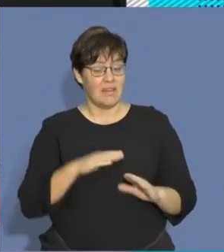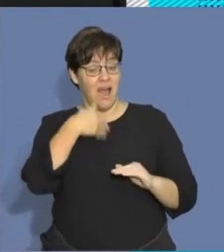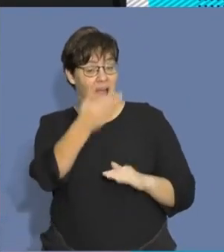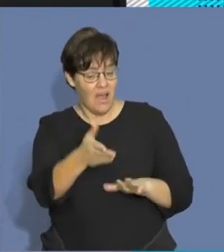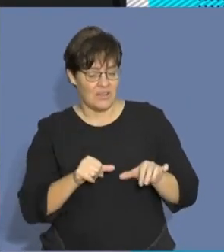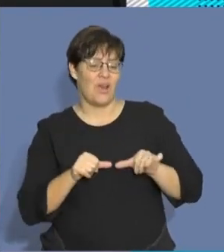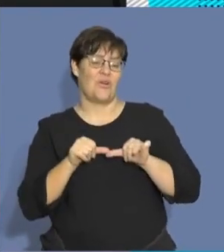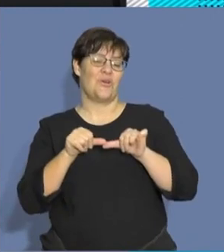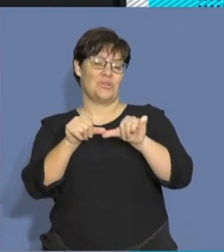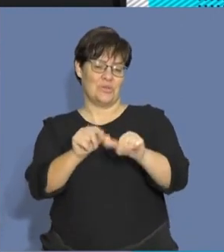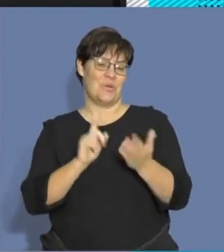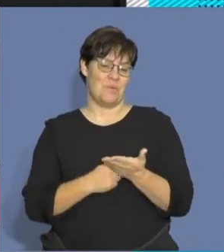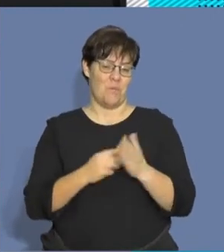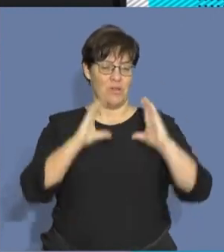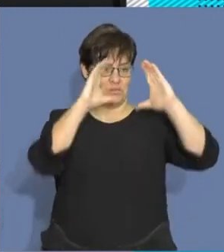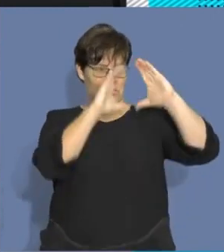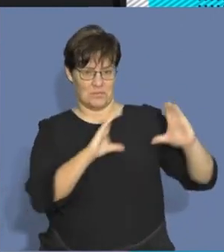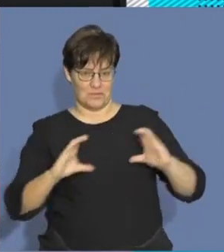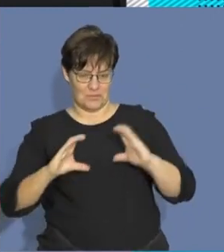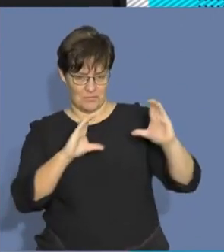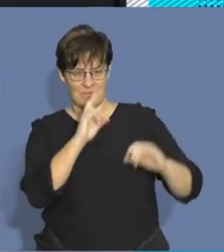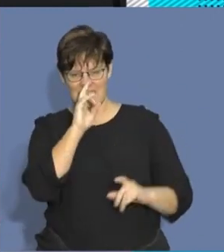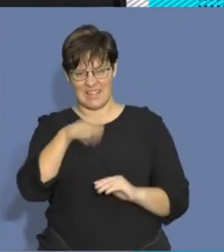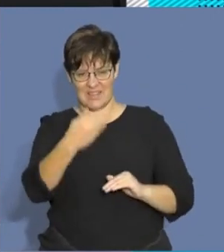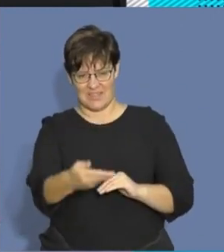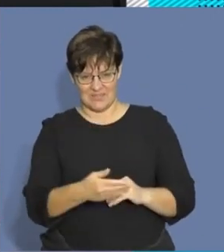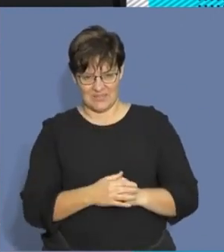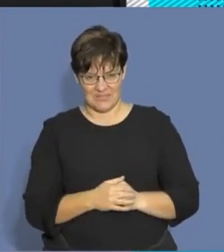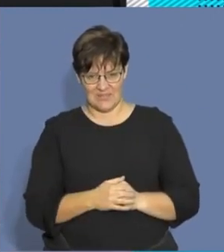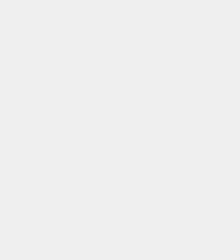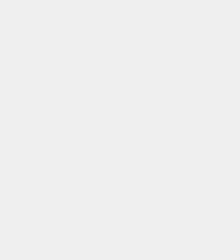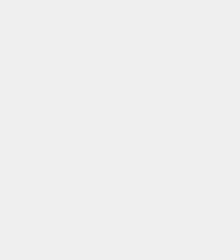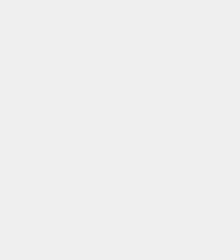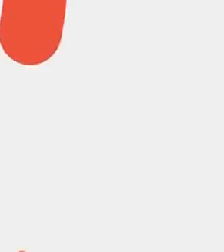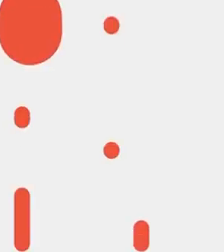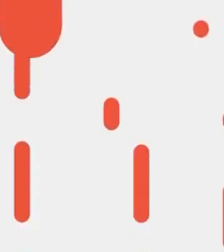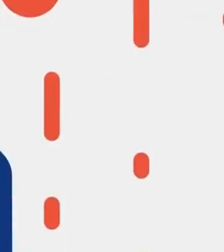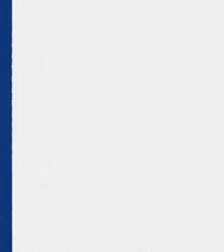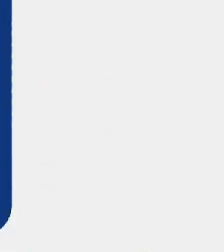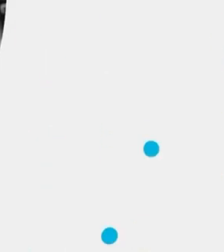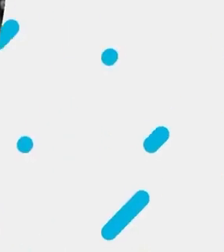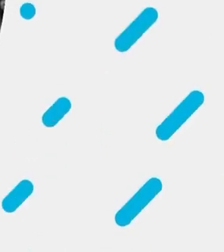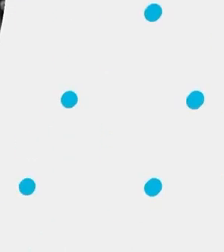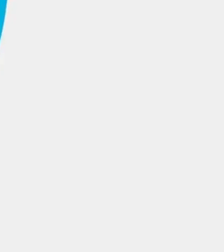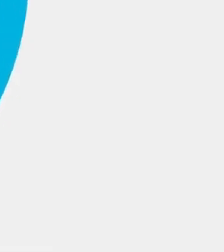examples and talking about shifted circles. We'll see you guys soon.